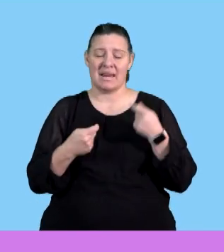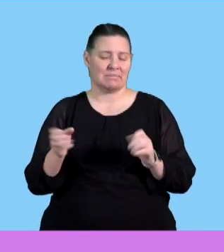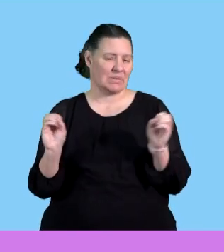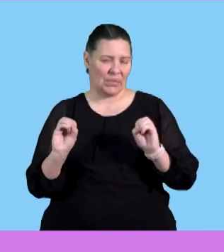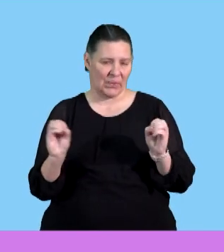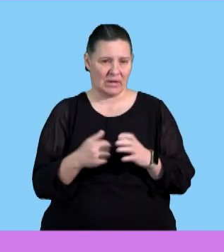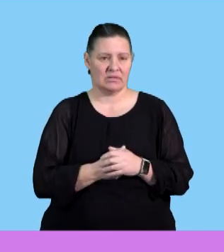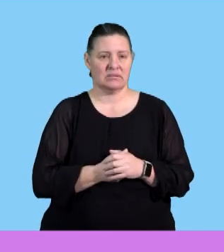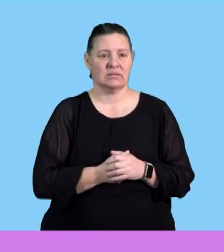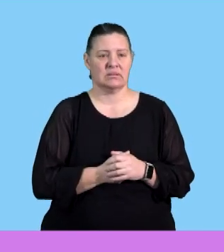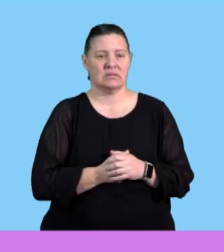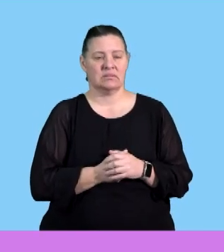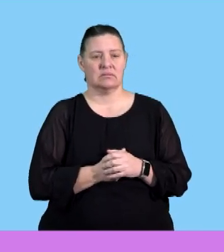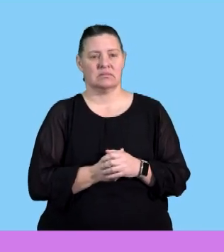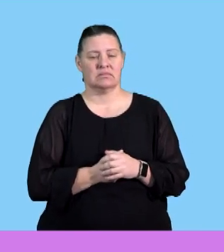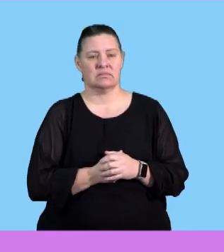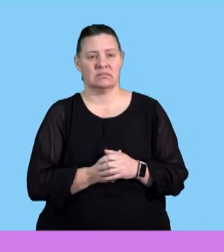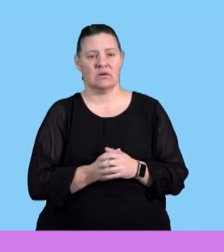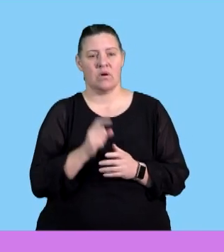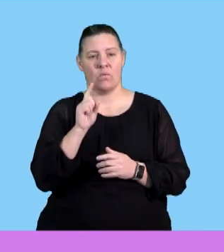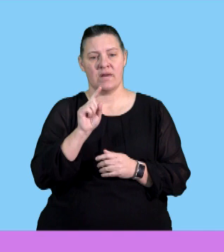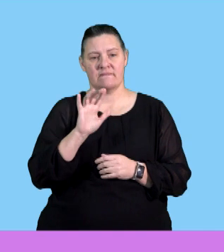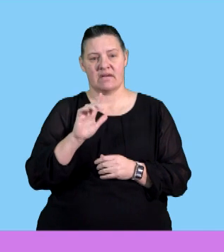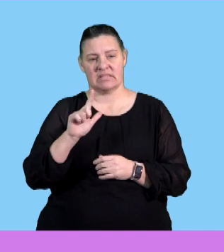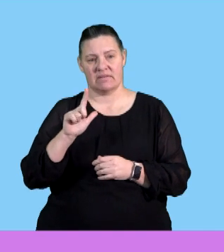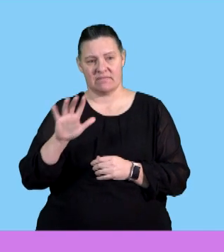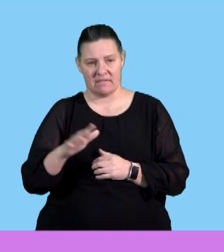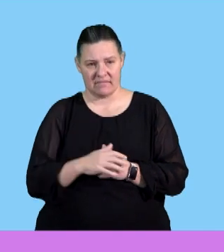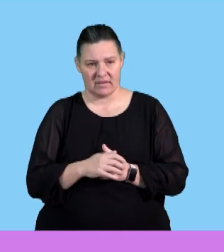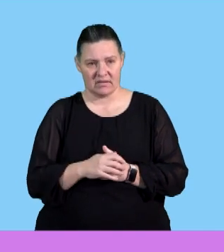part of the expenses. She makes a profit of